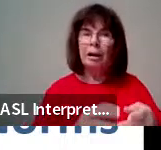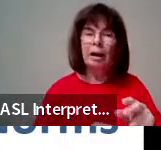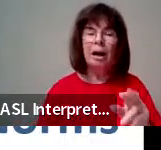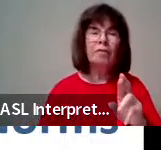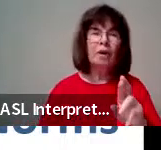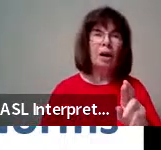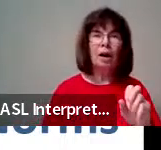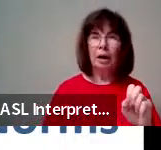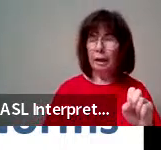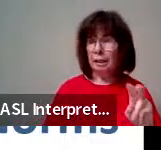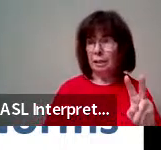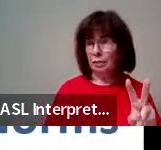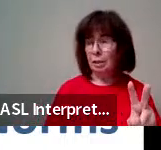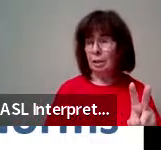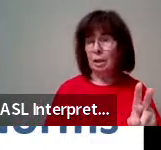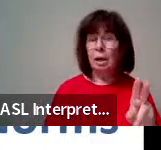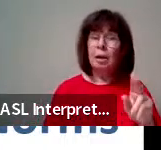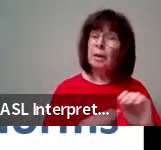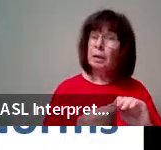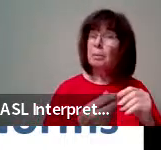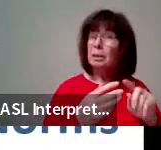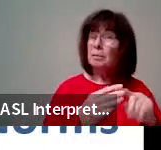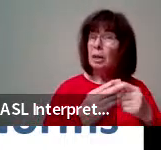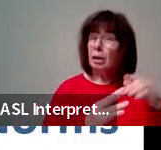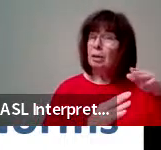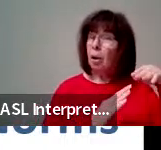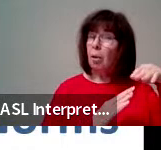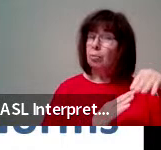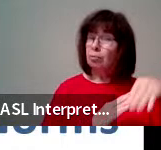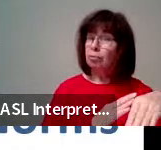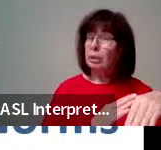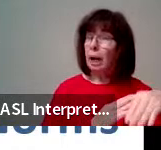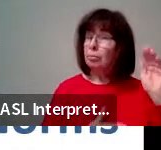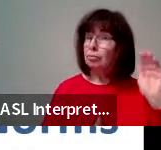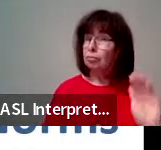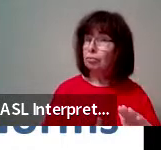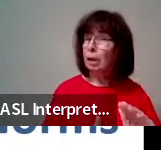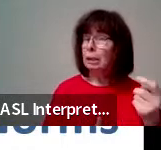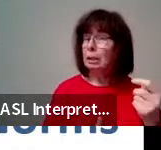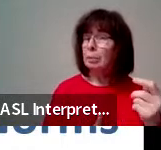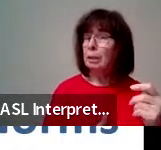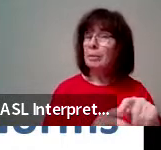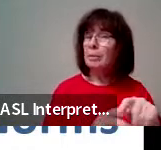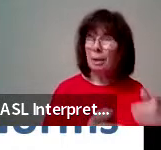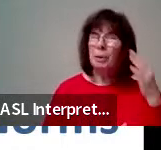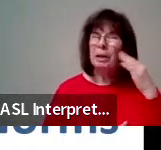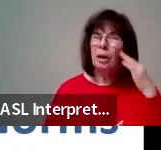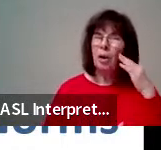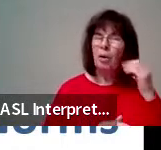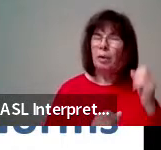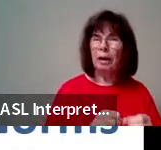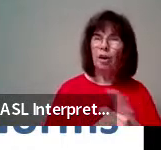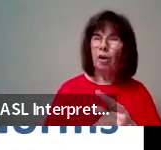flu? Even though RSV numbers are going down a little bit, we know and we've seen and heard that COVID is going up. I'm sure